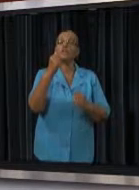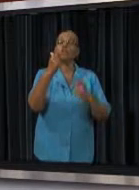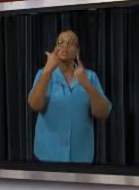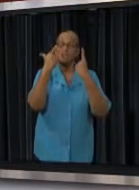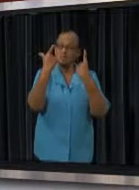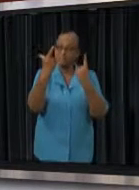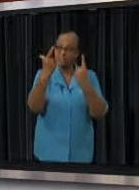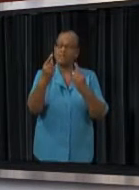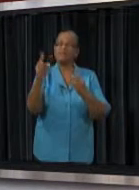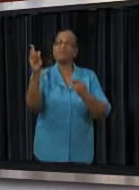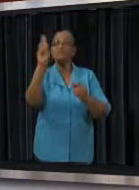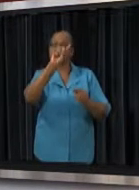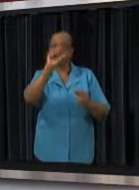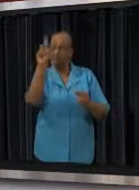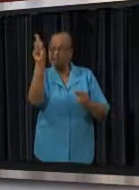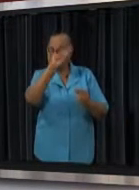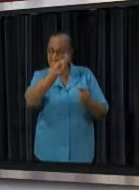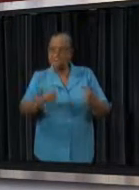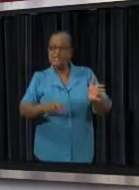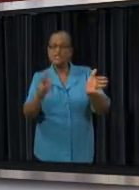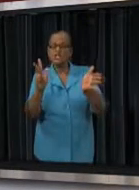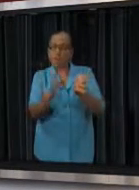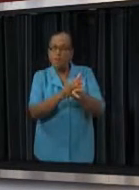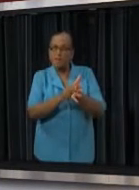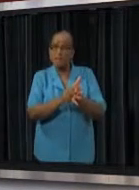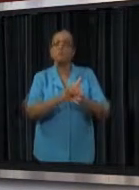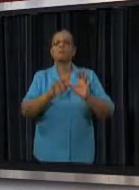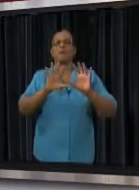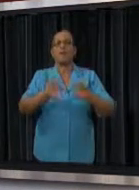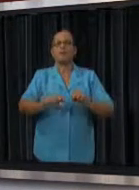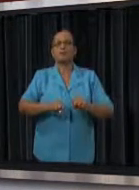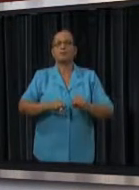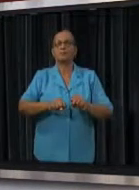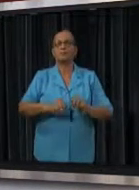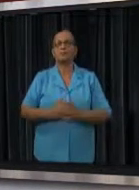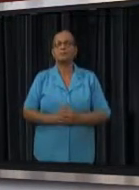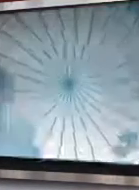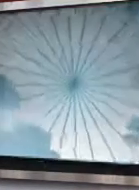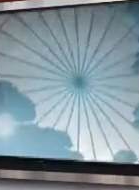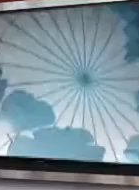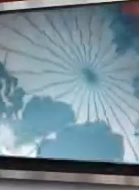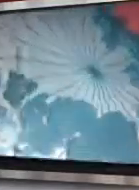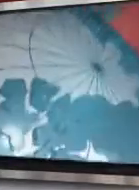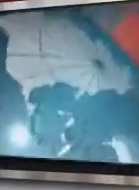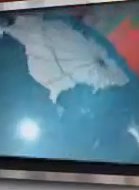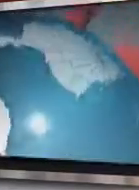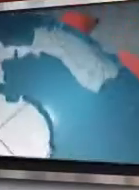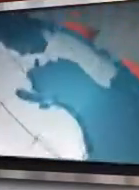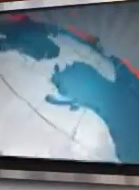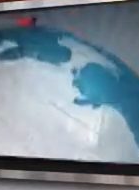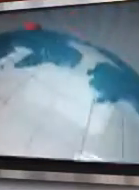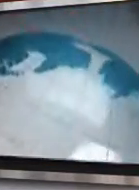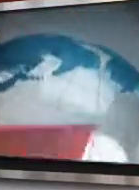2017, the Energy Act will come into force. That